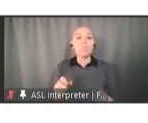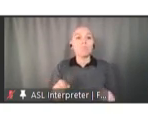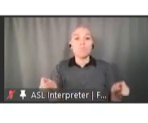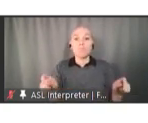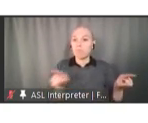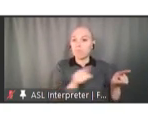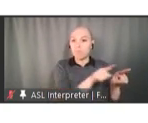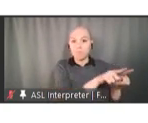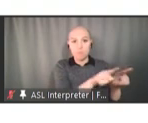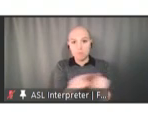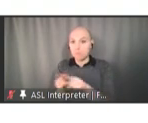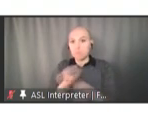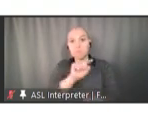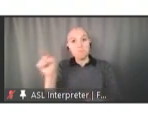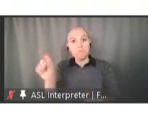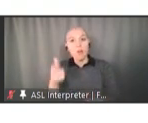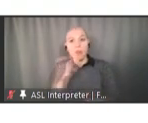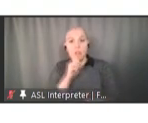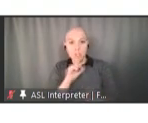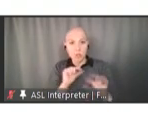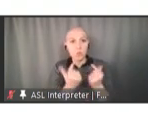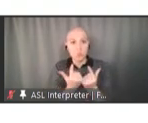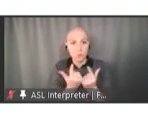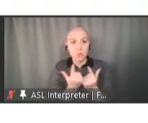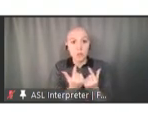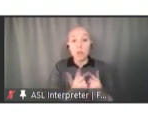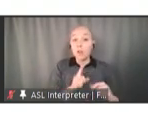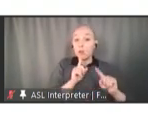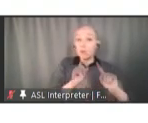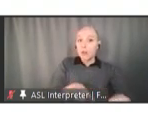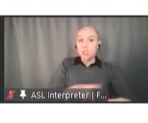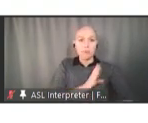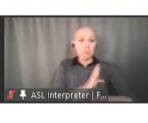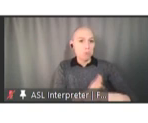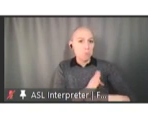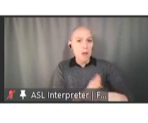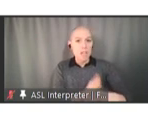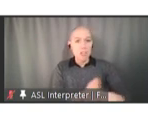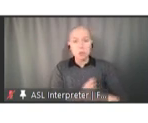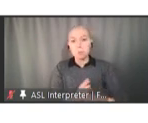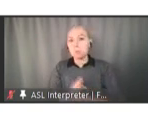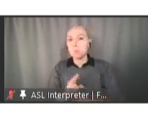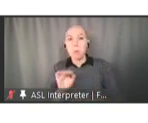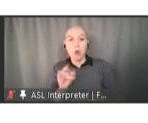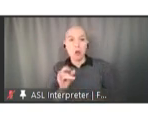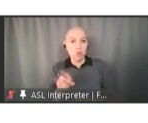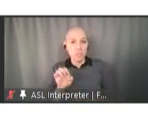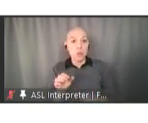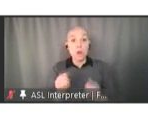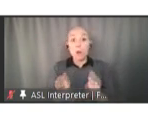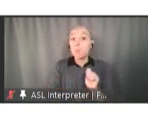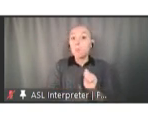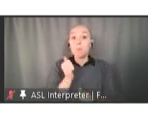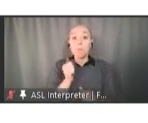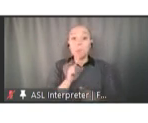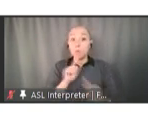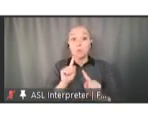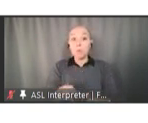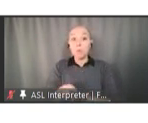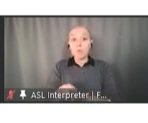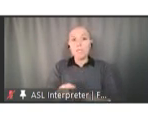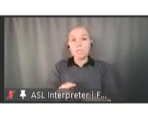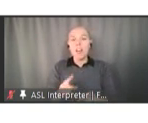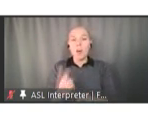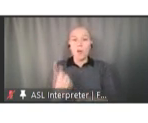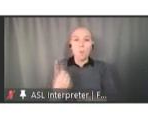to moderate and most frequently reported the day after vaccination. Reactions were more frequently reported after dose 2 than dose